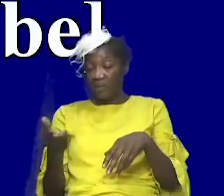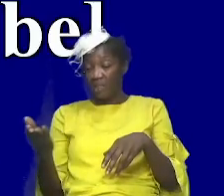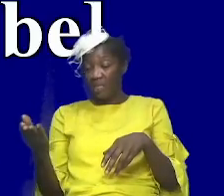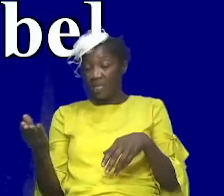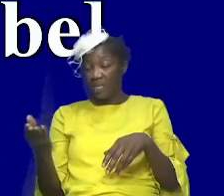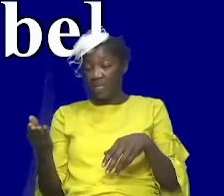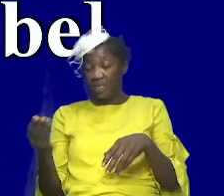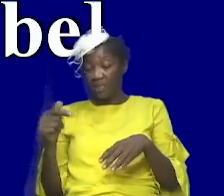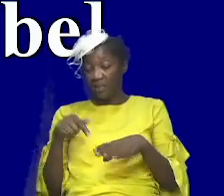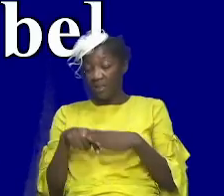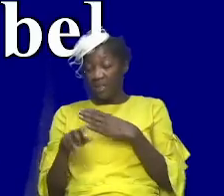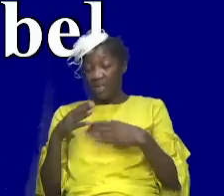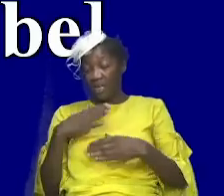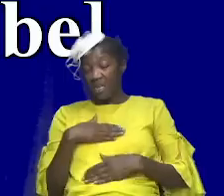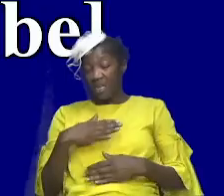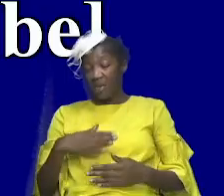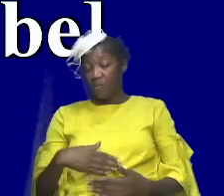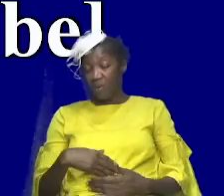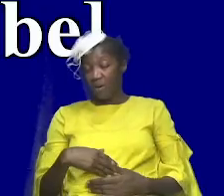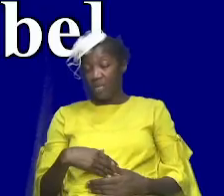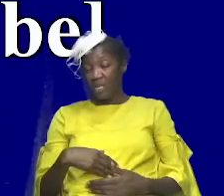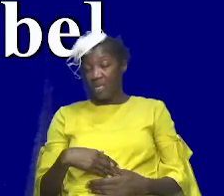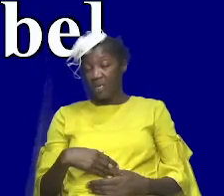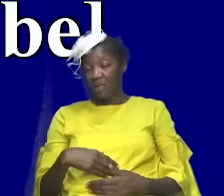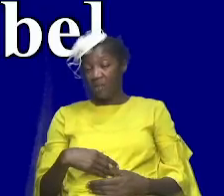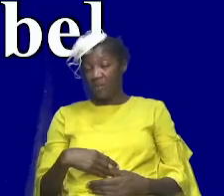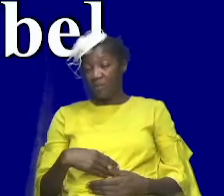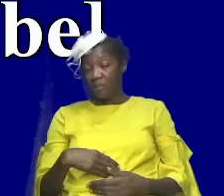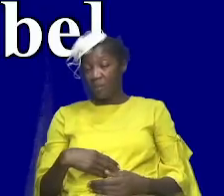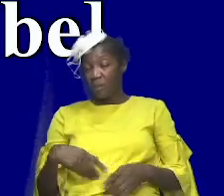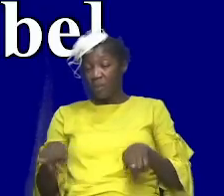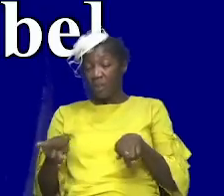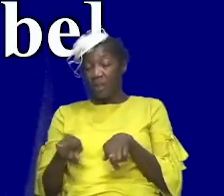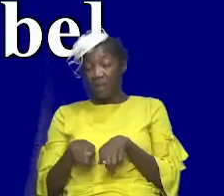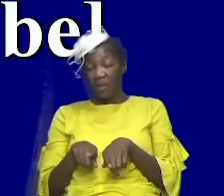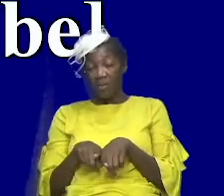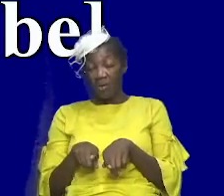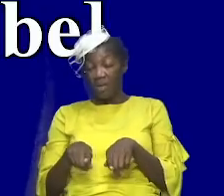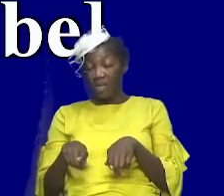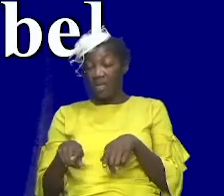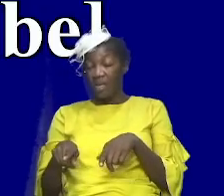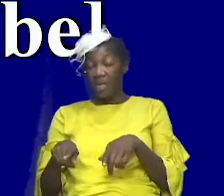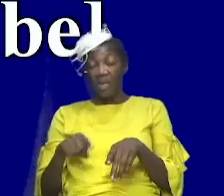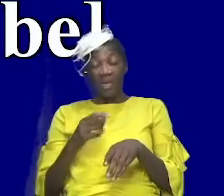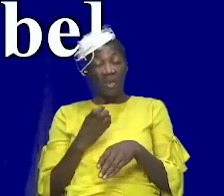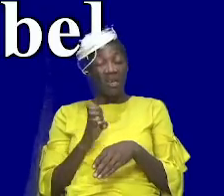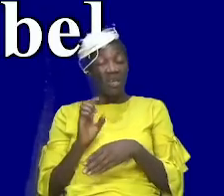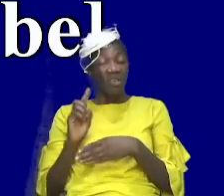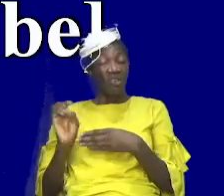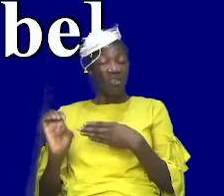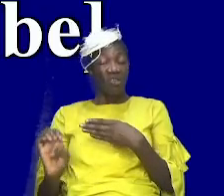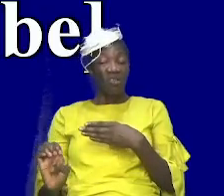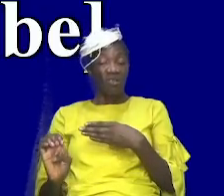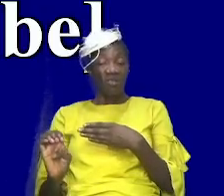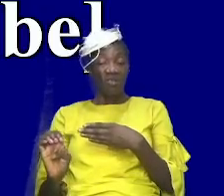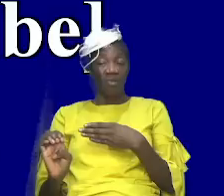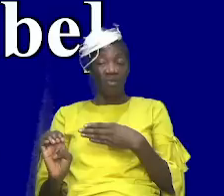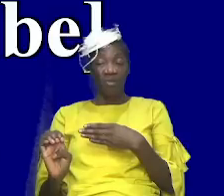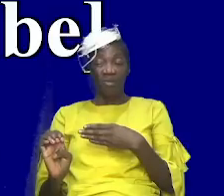done in his body according to that he has done. And it